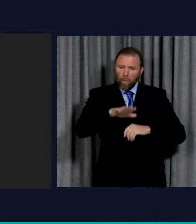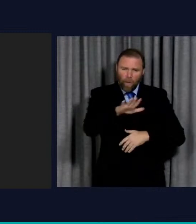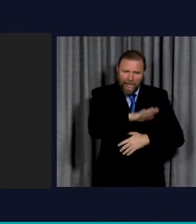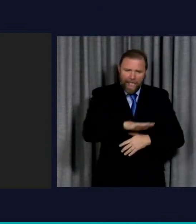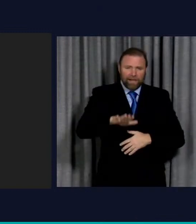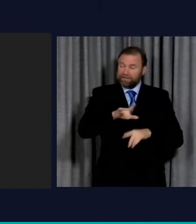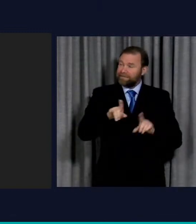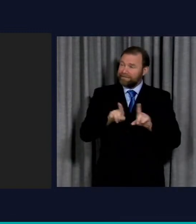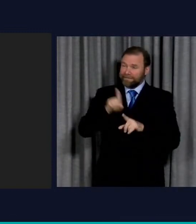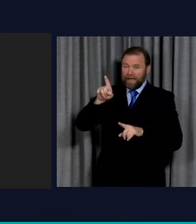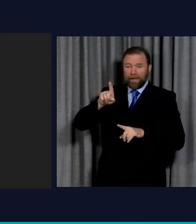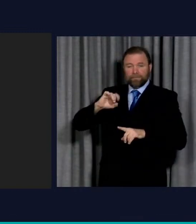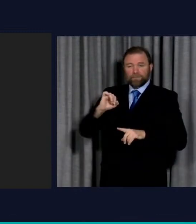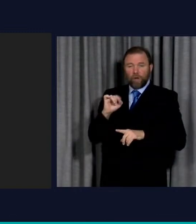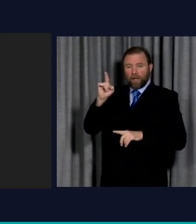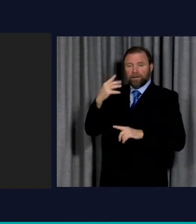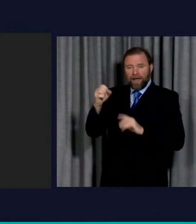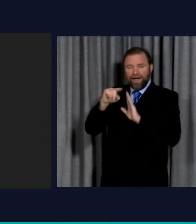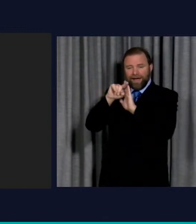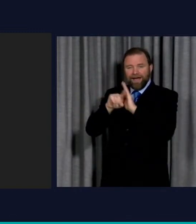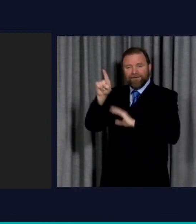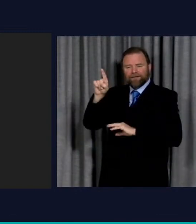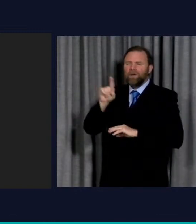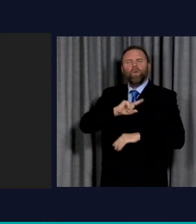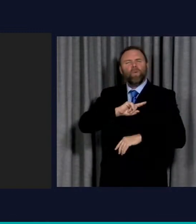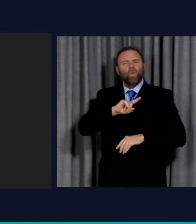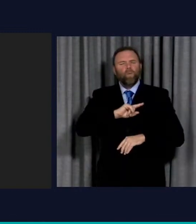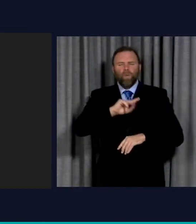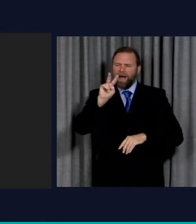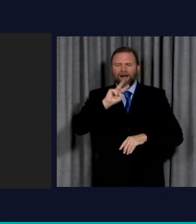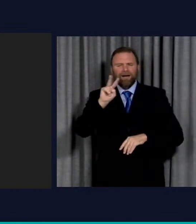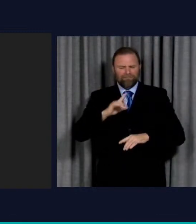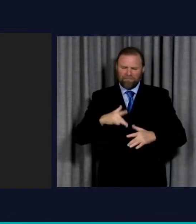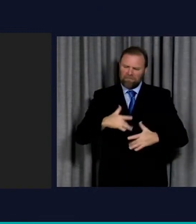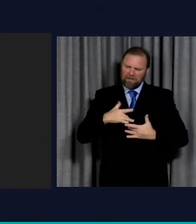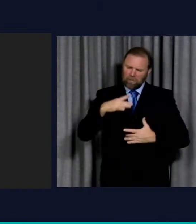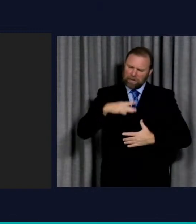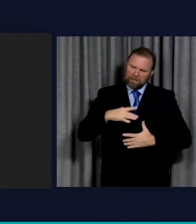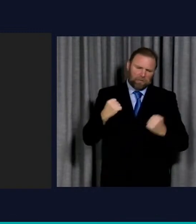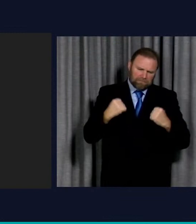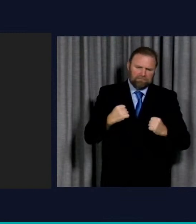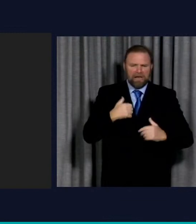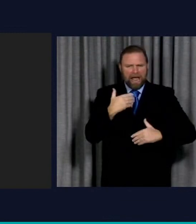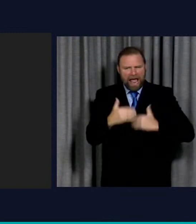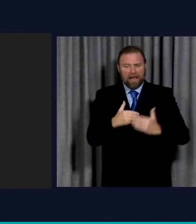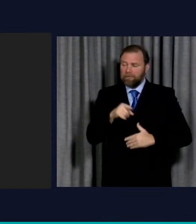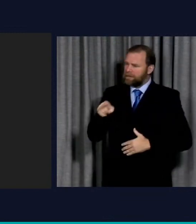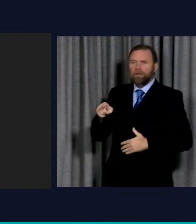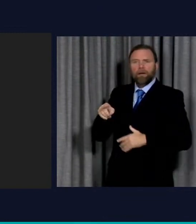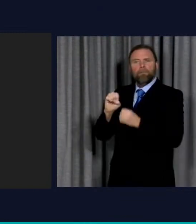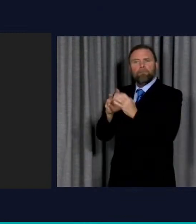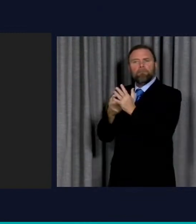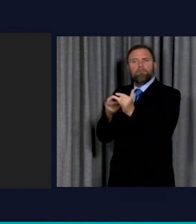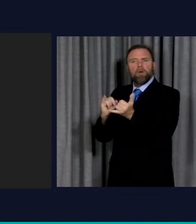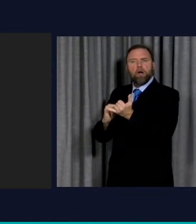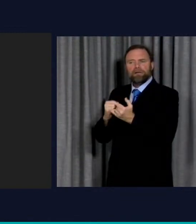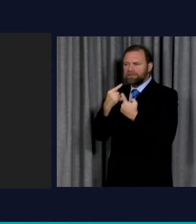so convinced of the need to act when Boris Johnson tells us the science is